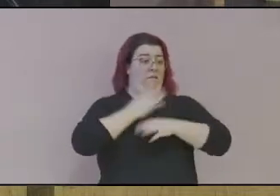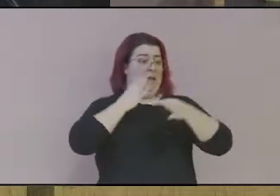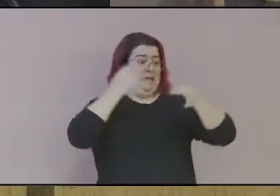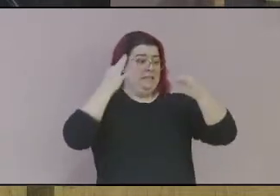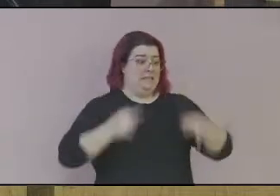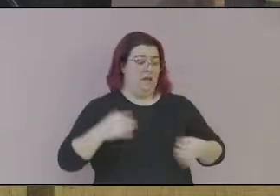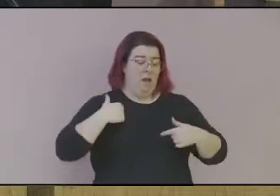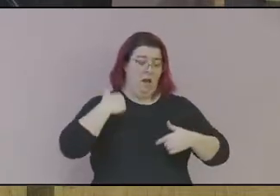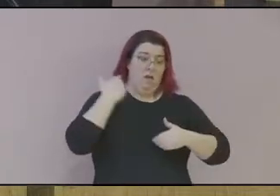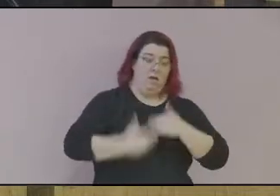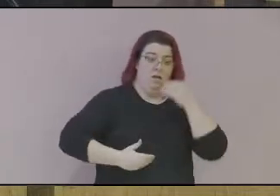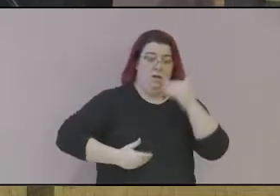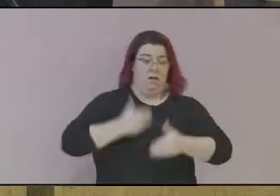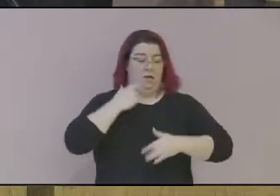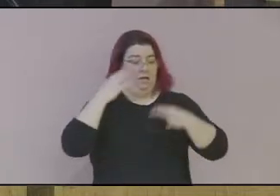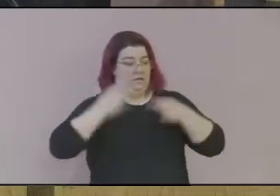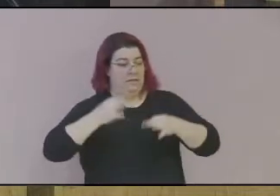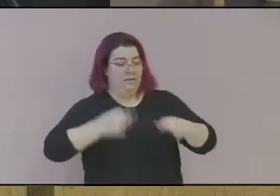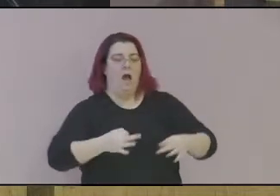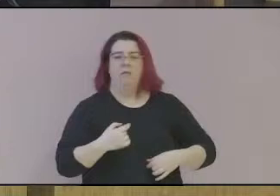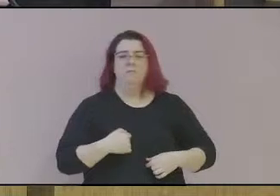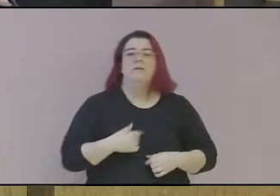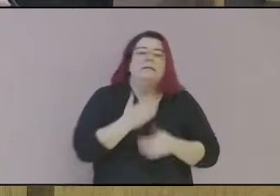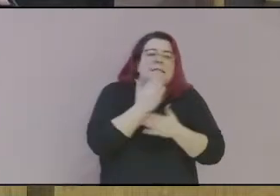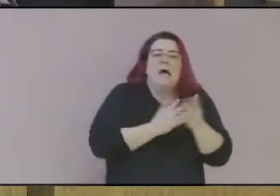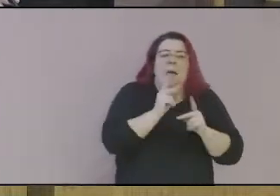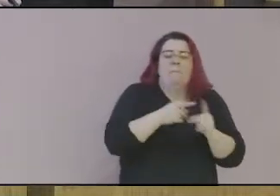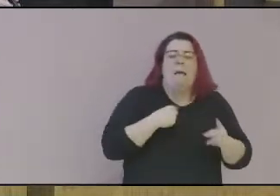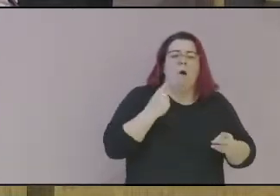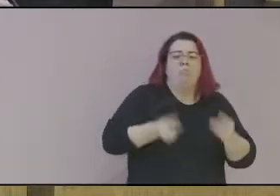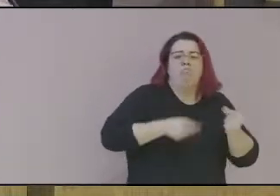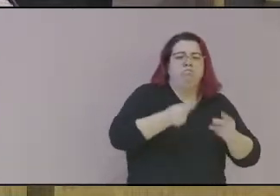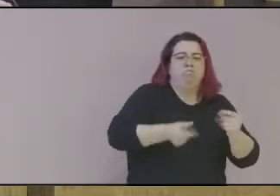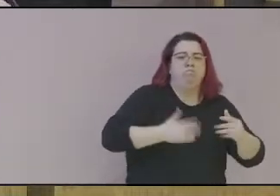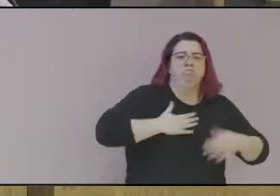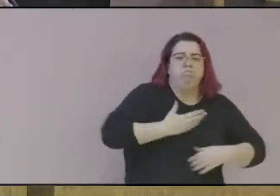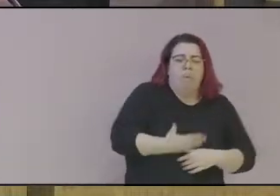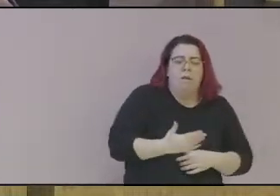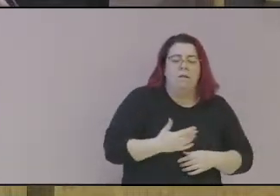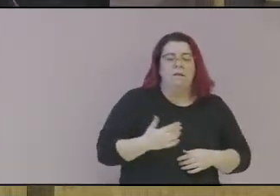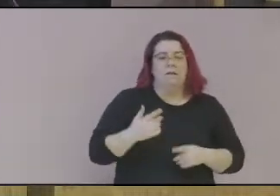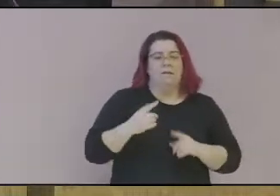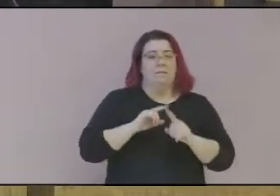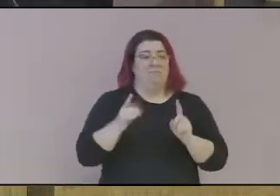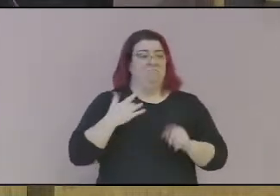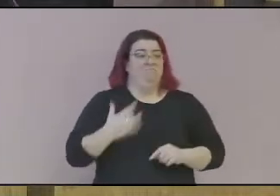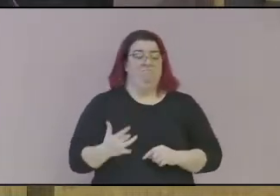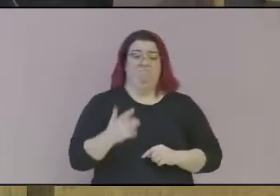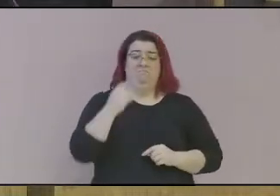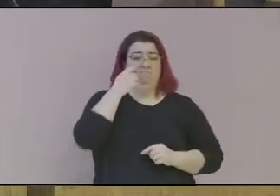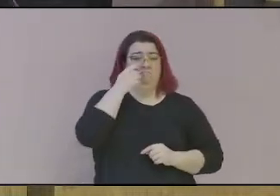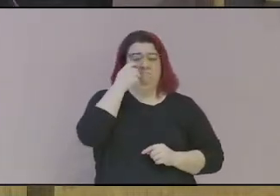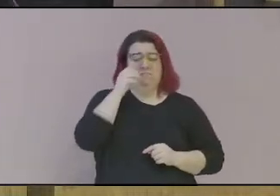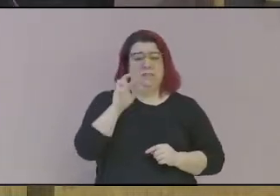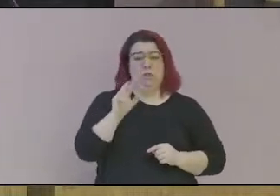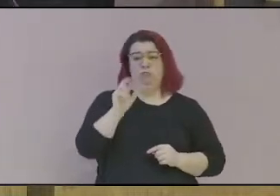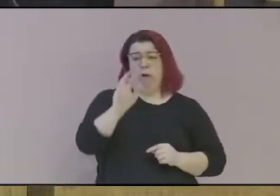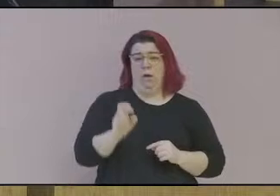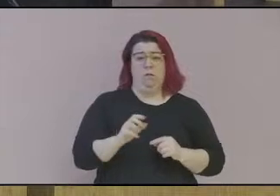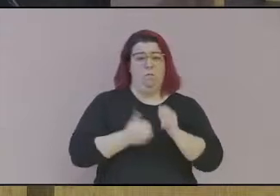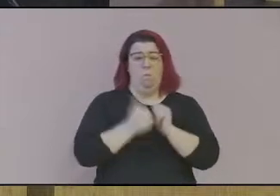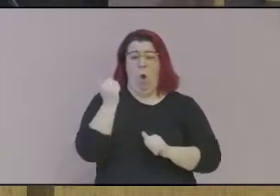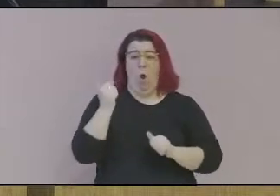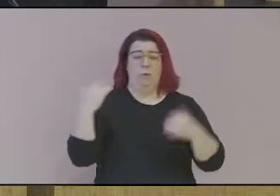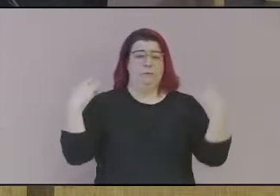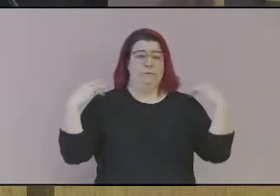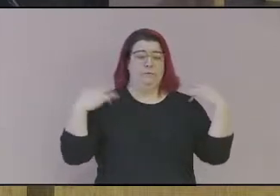these protocols necessarily. Some people, yes, wanted autonomy and agency over their own patients, but very few people want to be coming up